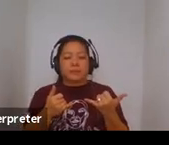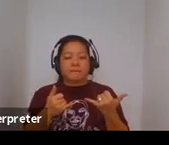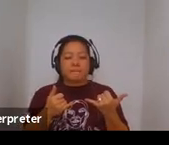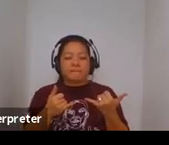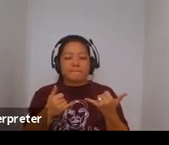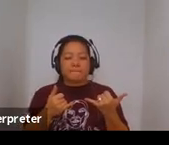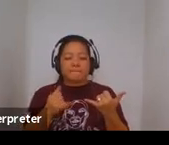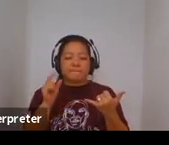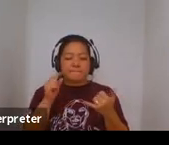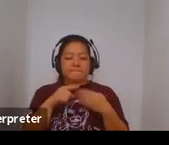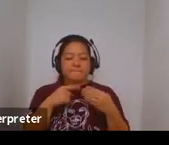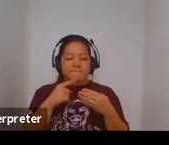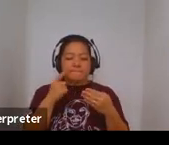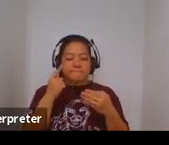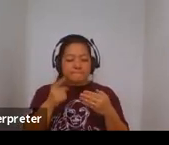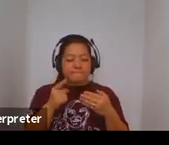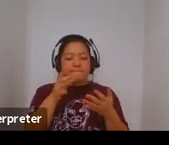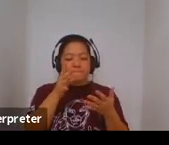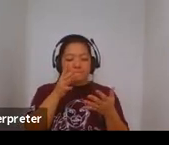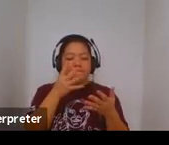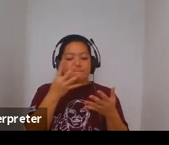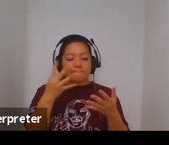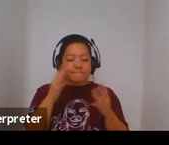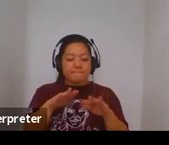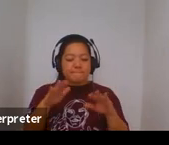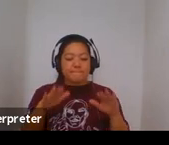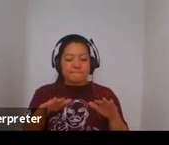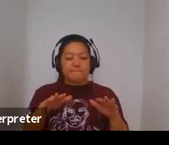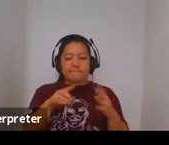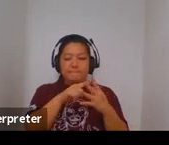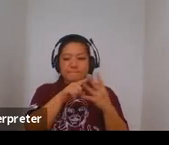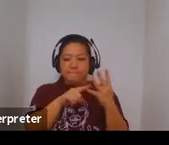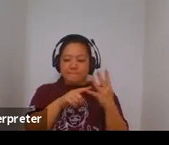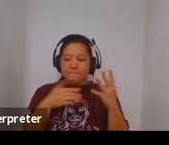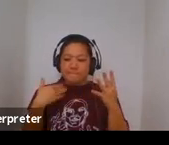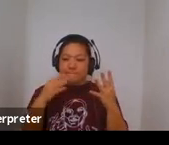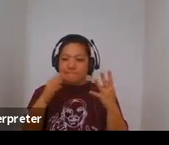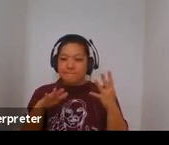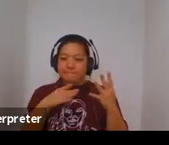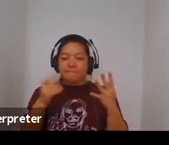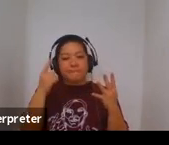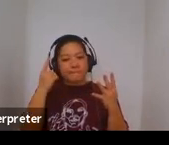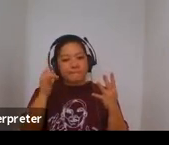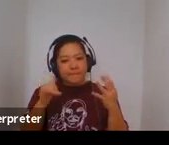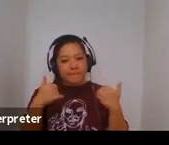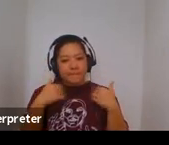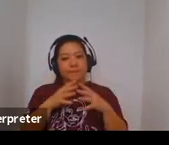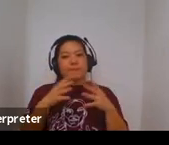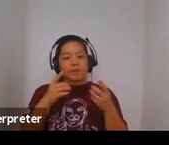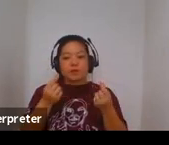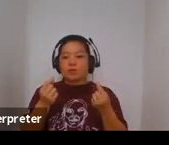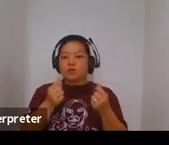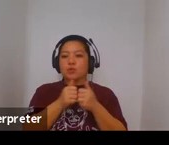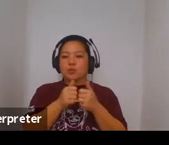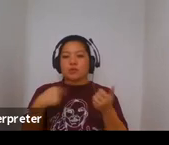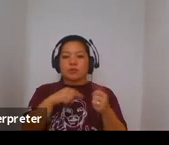A little bit about me is I am a mom of four young kids. And I think it has a lot to do with how we